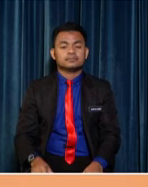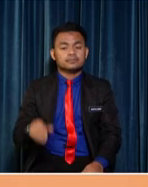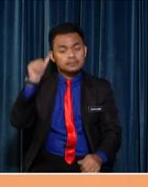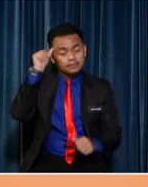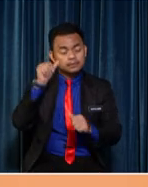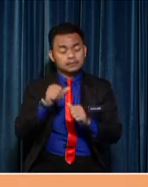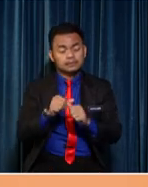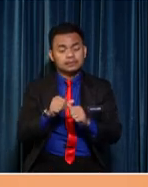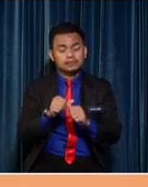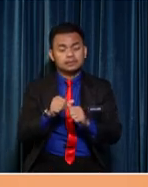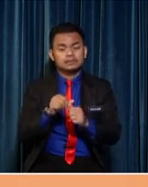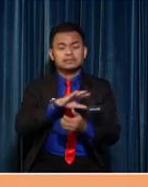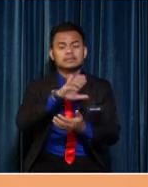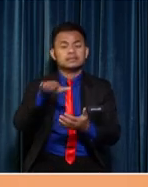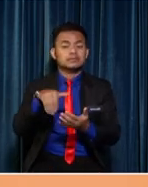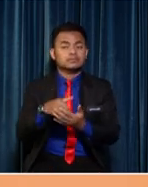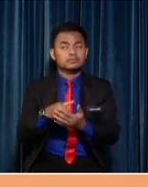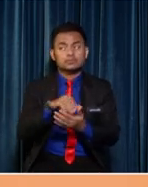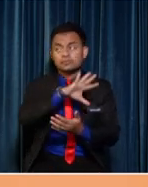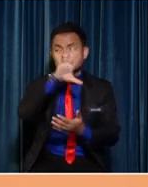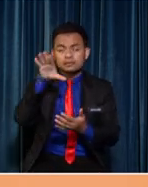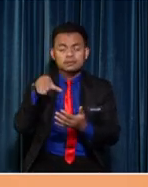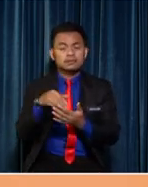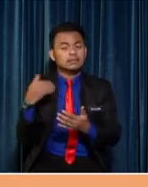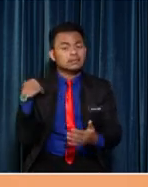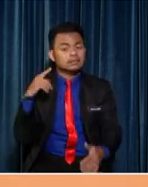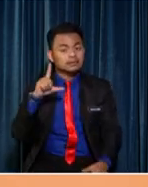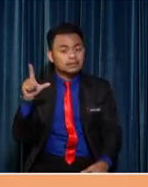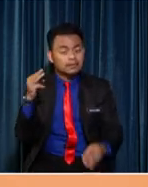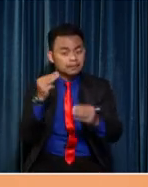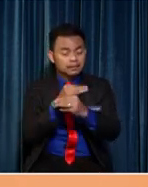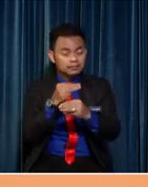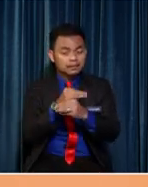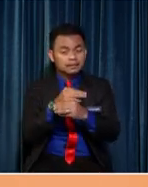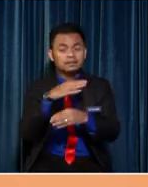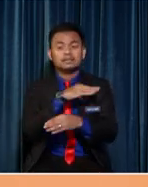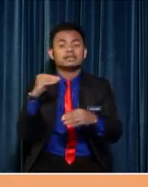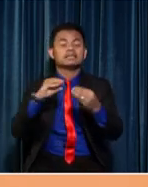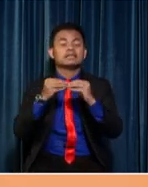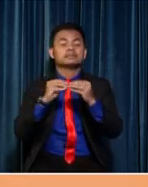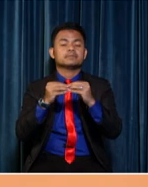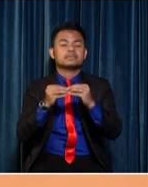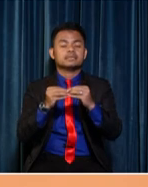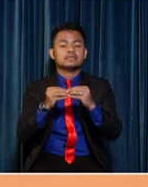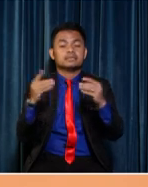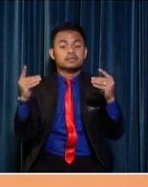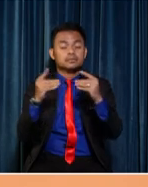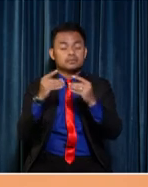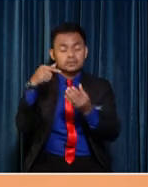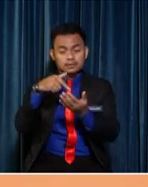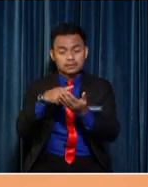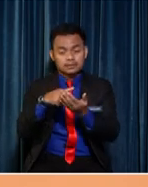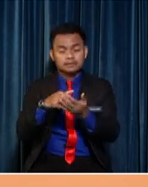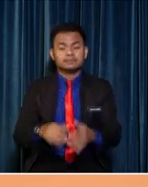Remember, everything around us is mathematics and numbers. I will see you again